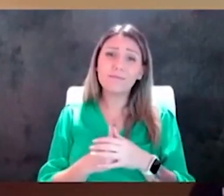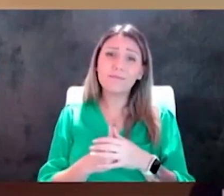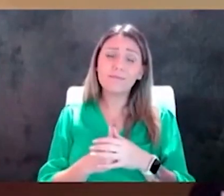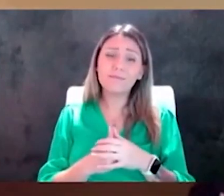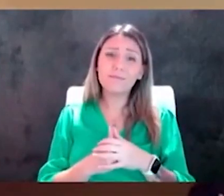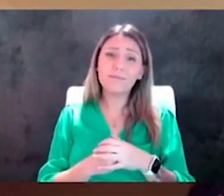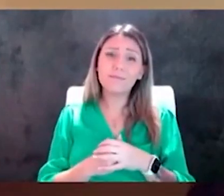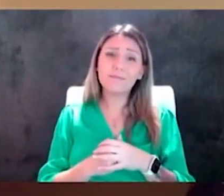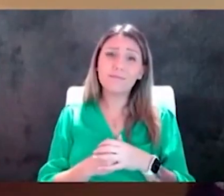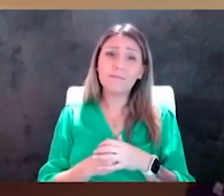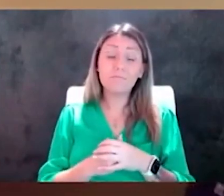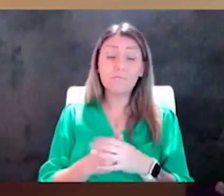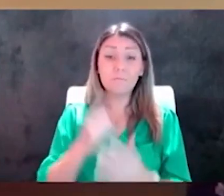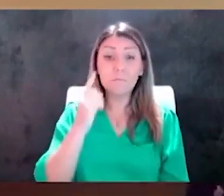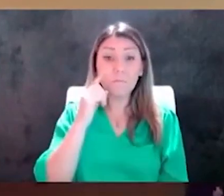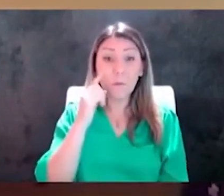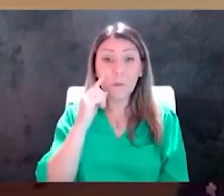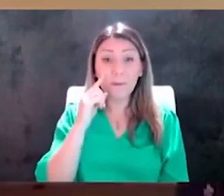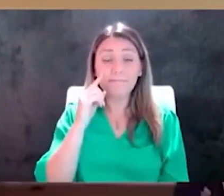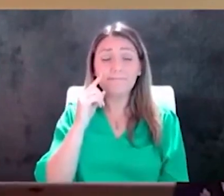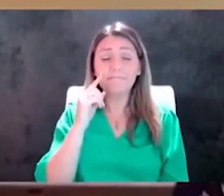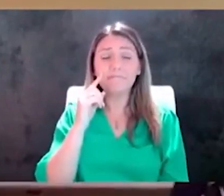for listening and,